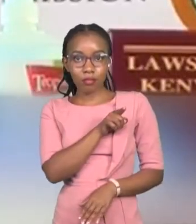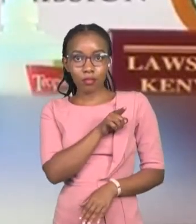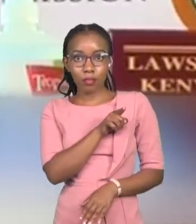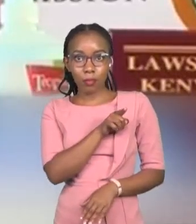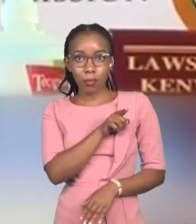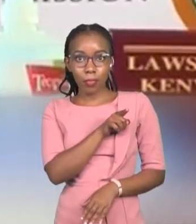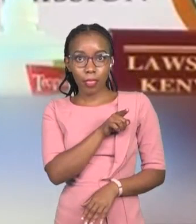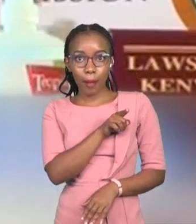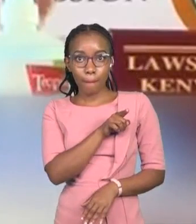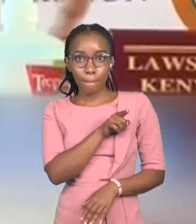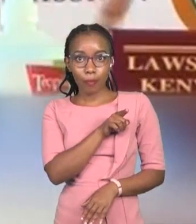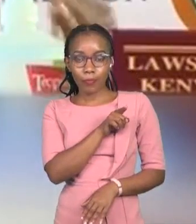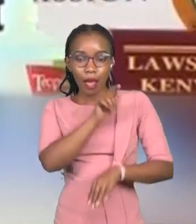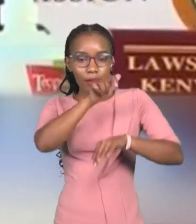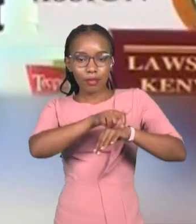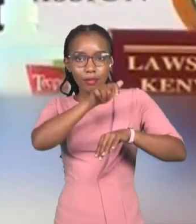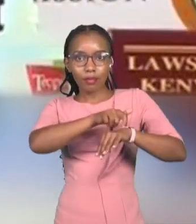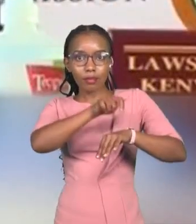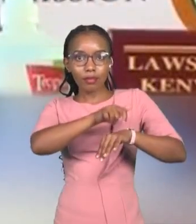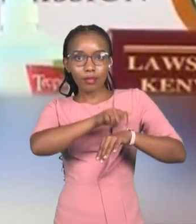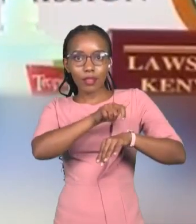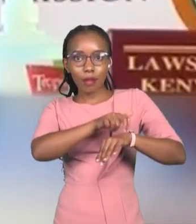The matter is the time which it takes